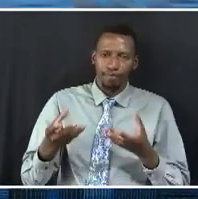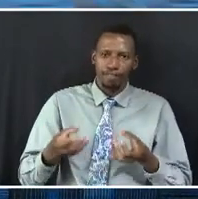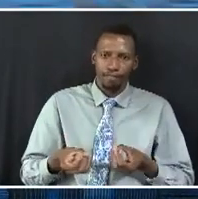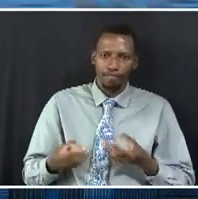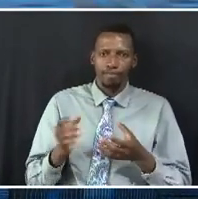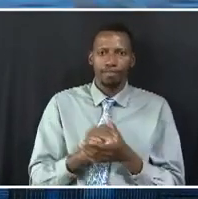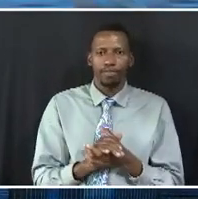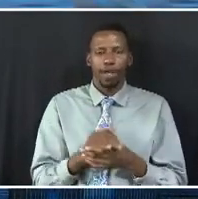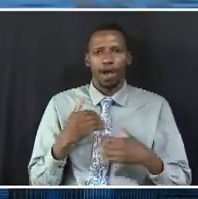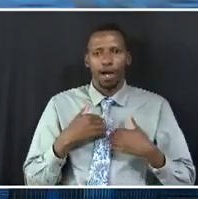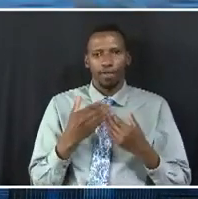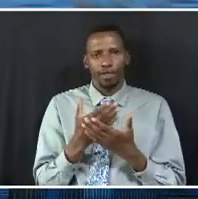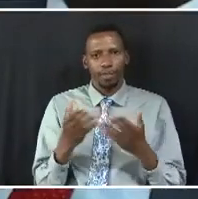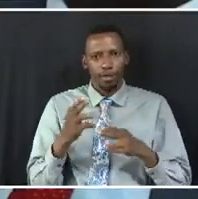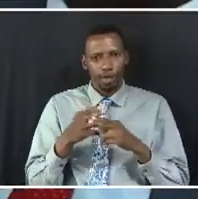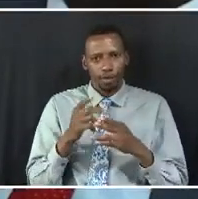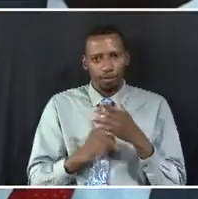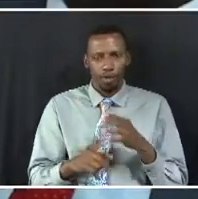photosynthesis. Can you say photosynthesis?